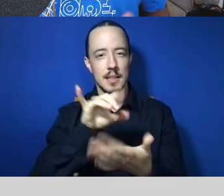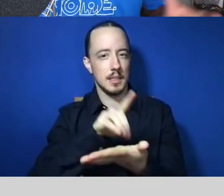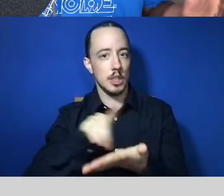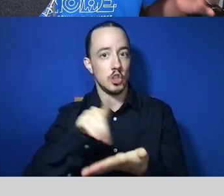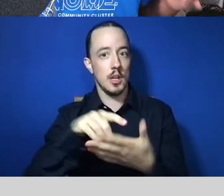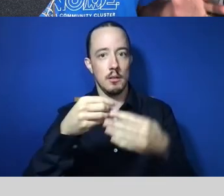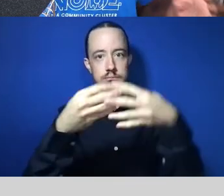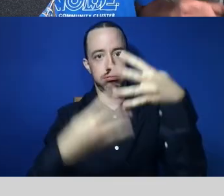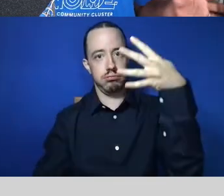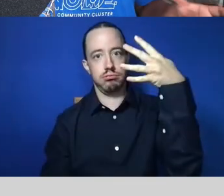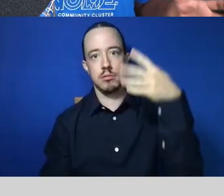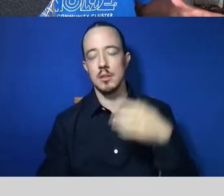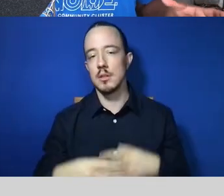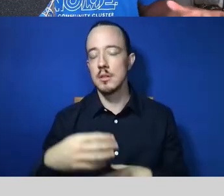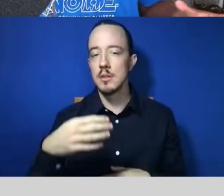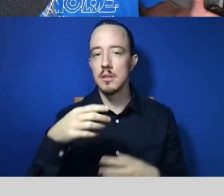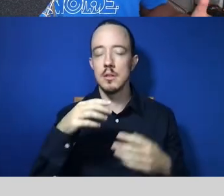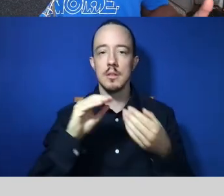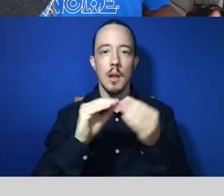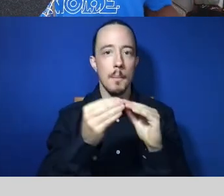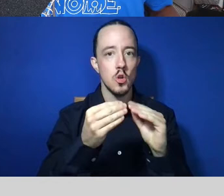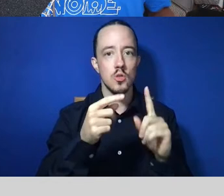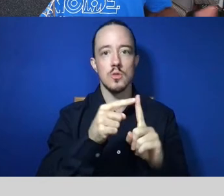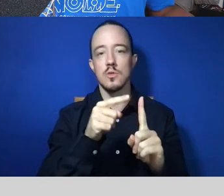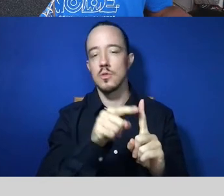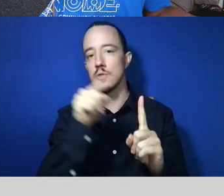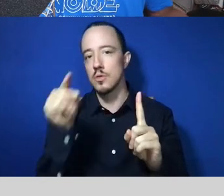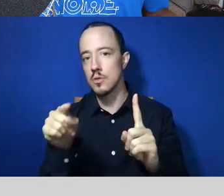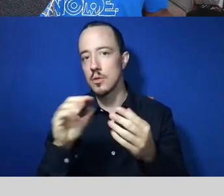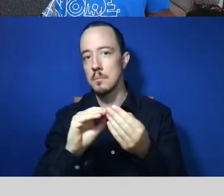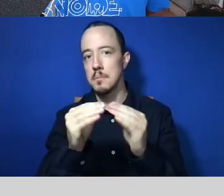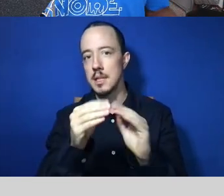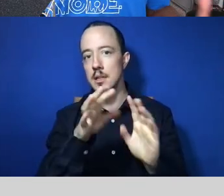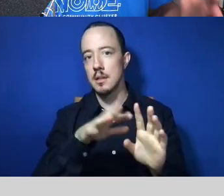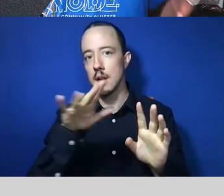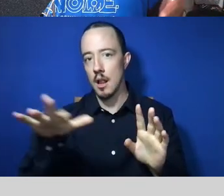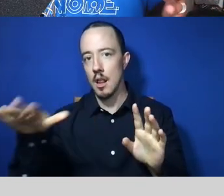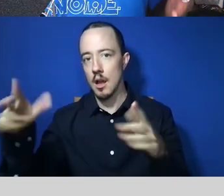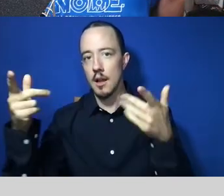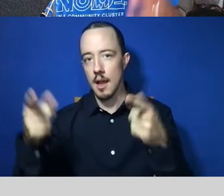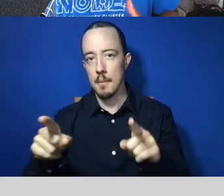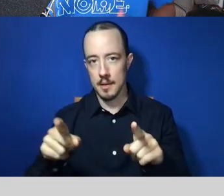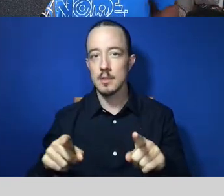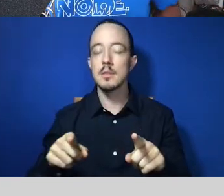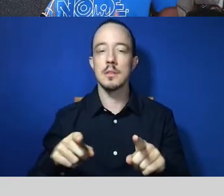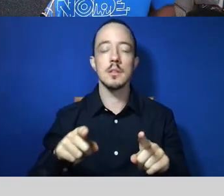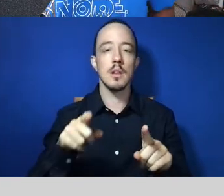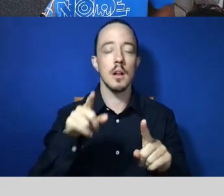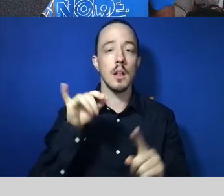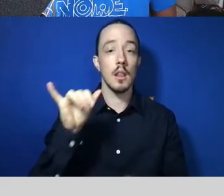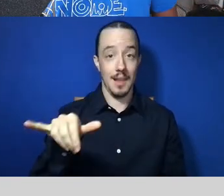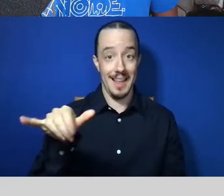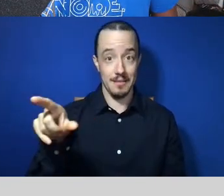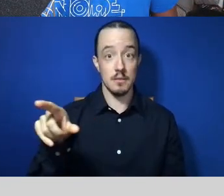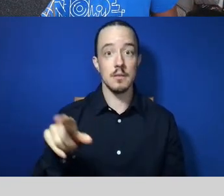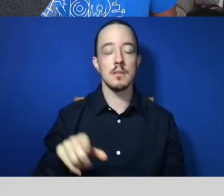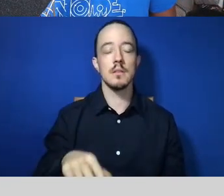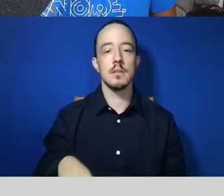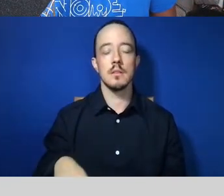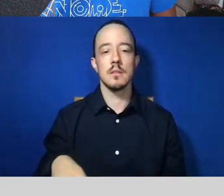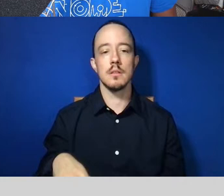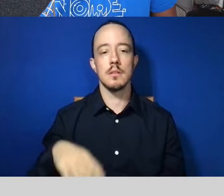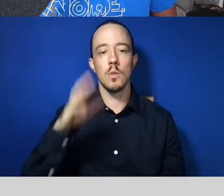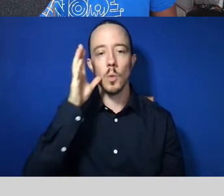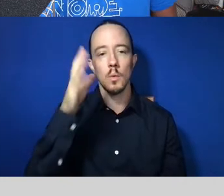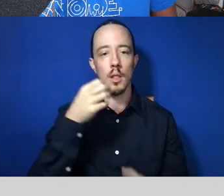you, that dictionary file of, hey, these numbers mean this happened. We're